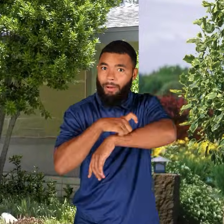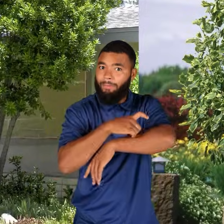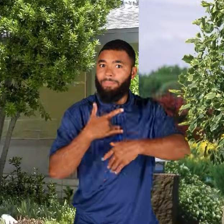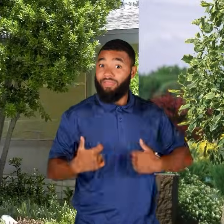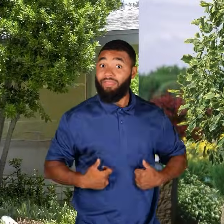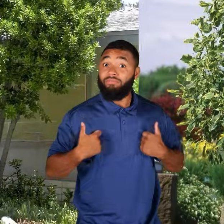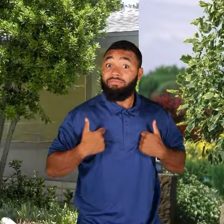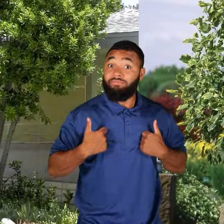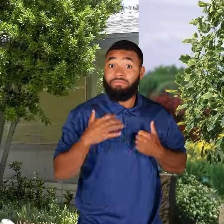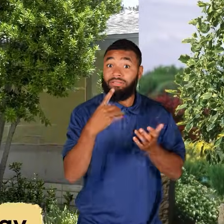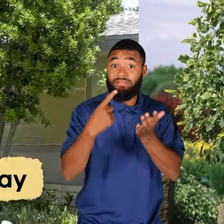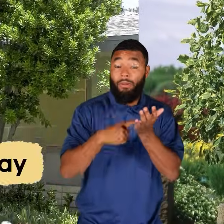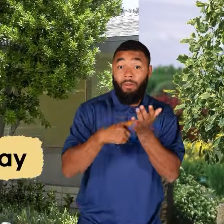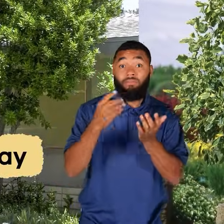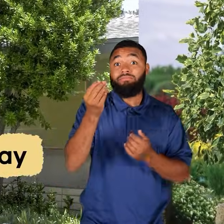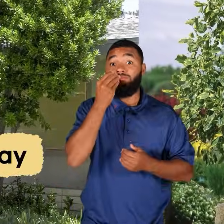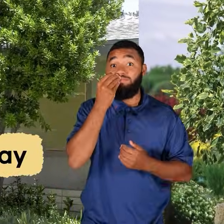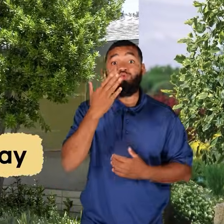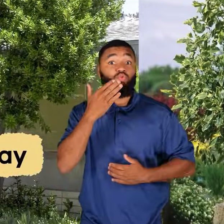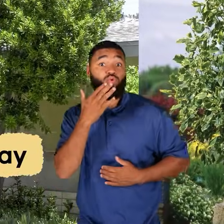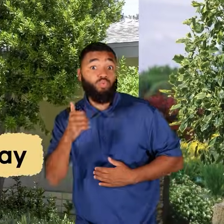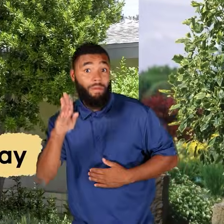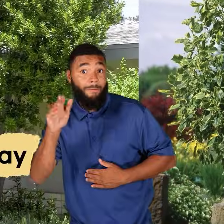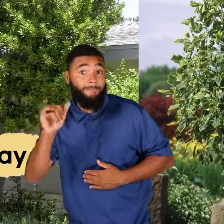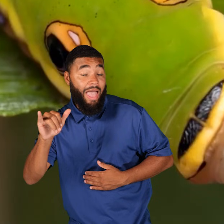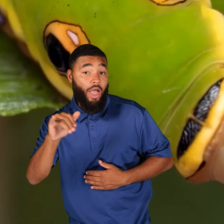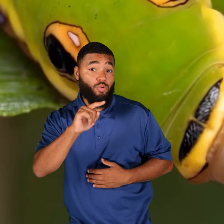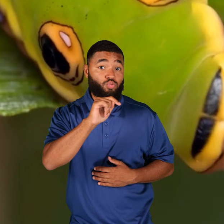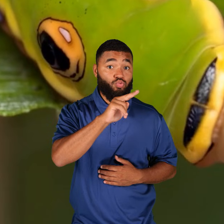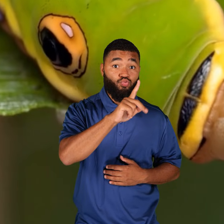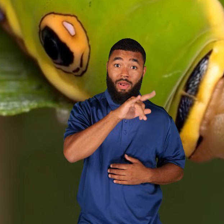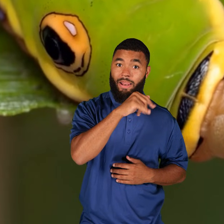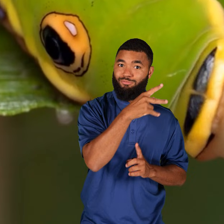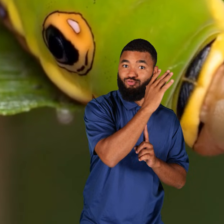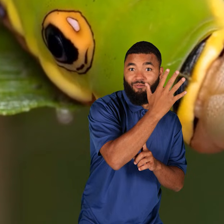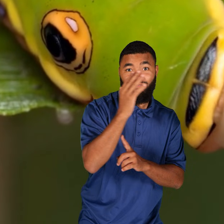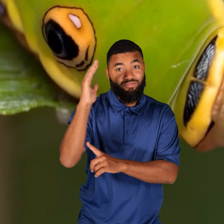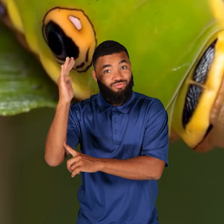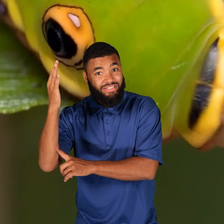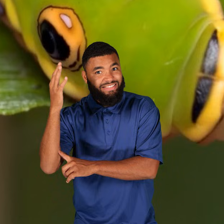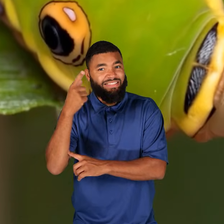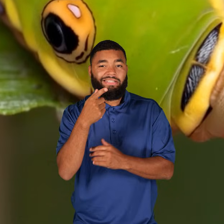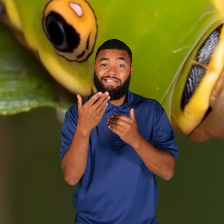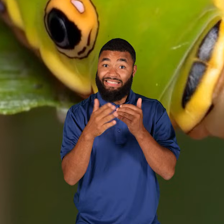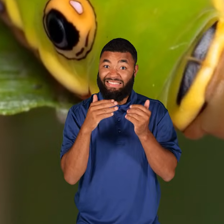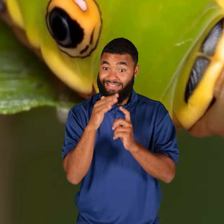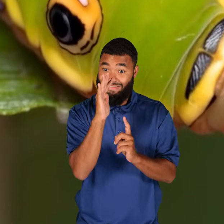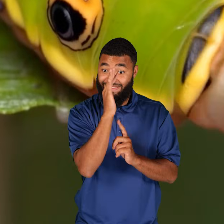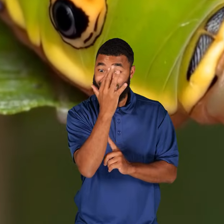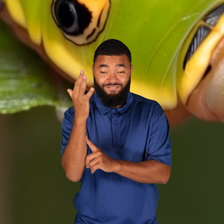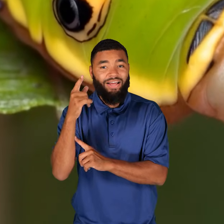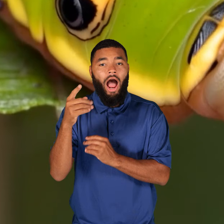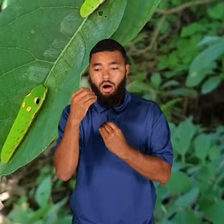Sometimes they also eat leaves from the sweet bay and tulip trees. These plants all have easy leaves for the caterpillars to chew